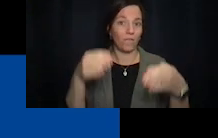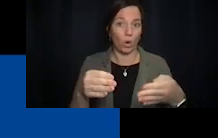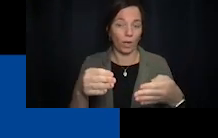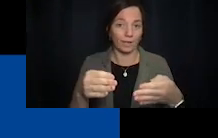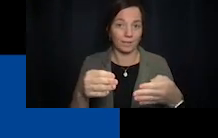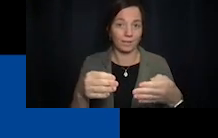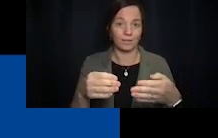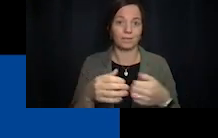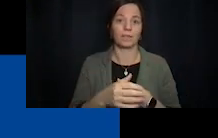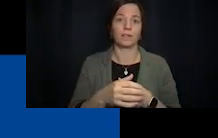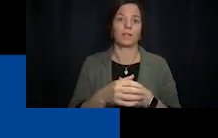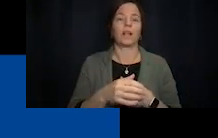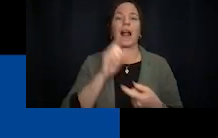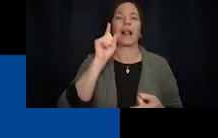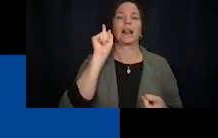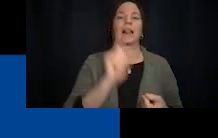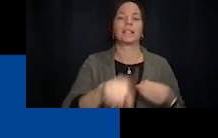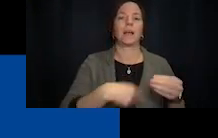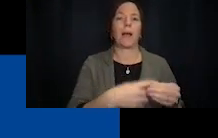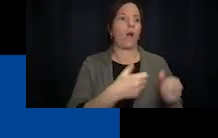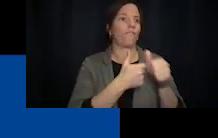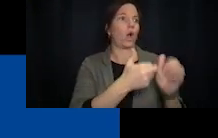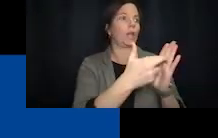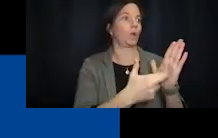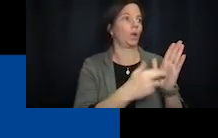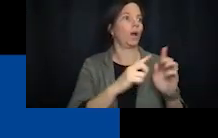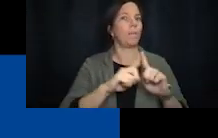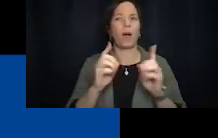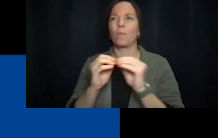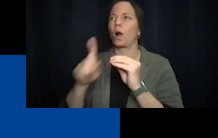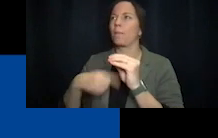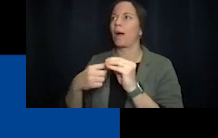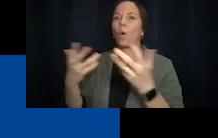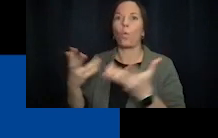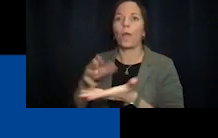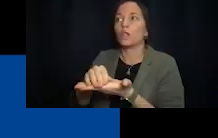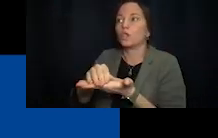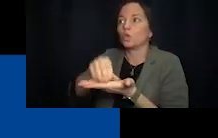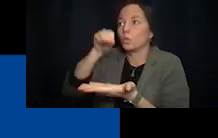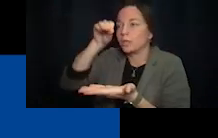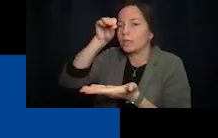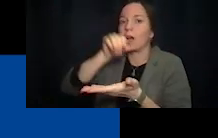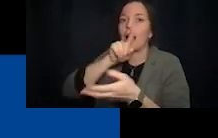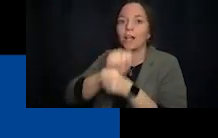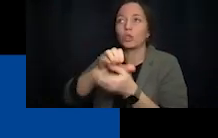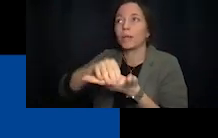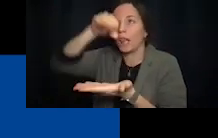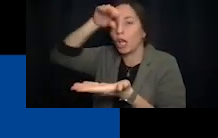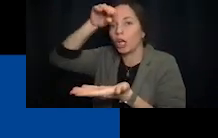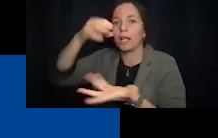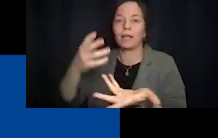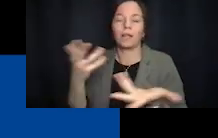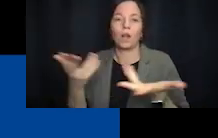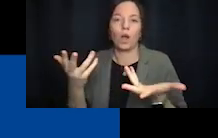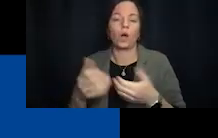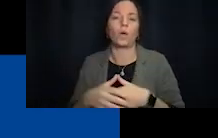aspects, less on compliance and more of what are our students learning? Not just, you know, what are those outcomes? How are our grades? How many are completing degrees as it relates,